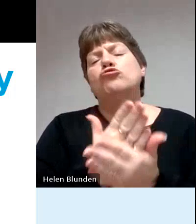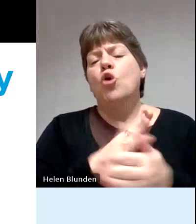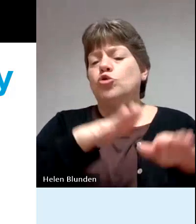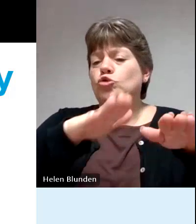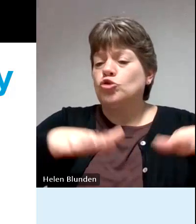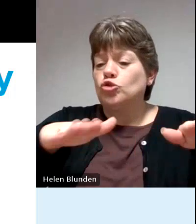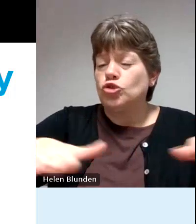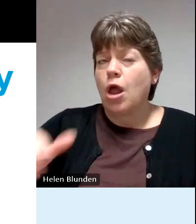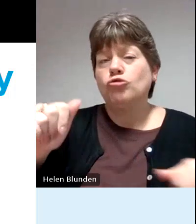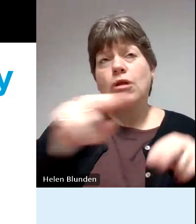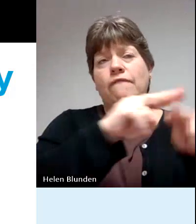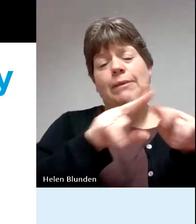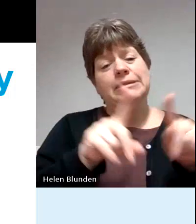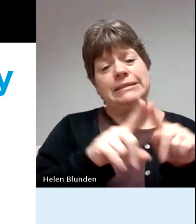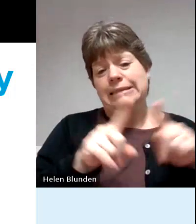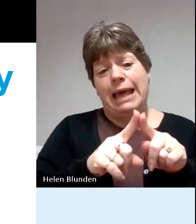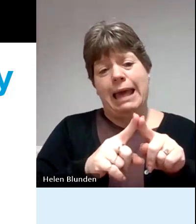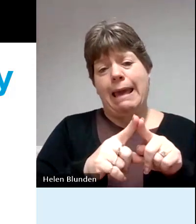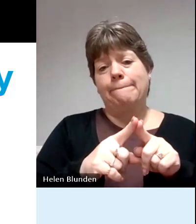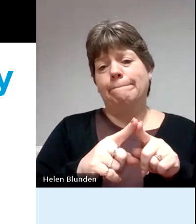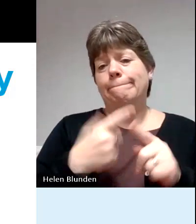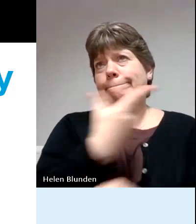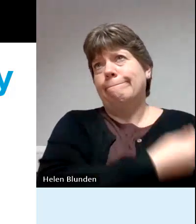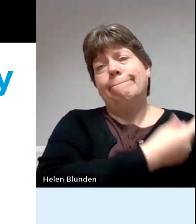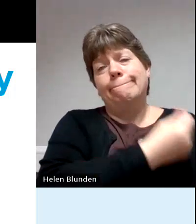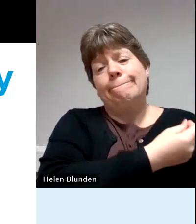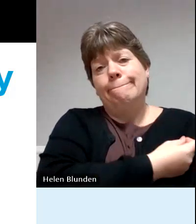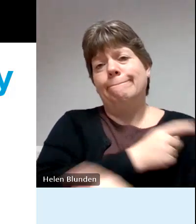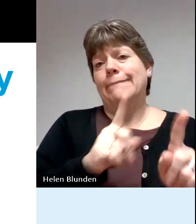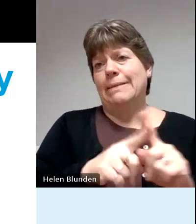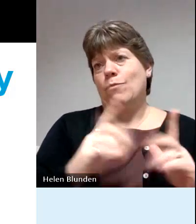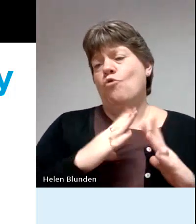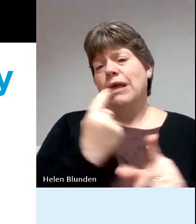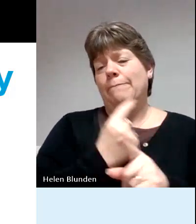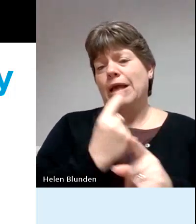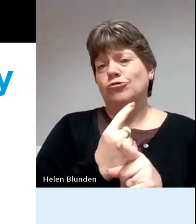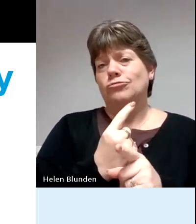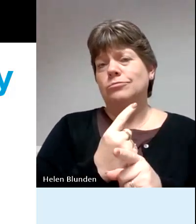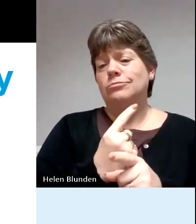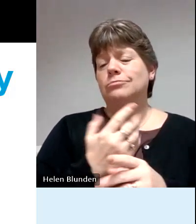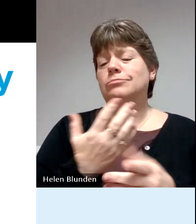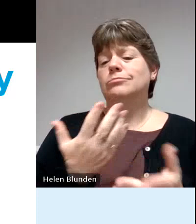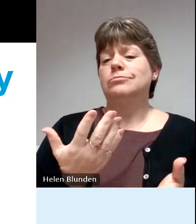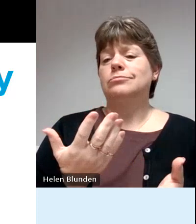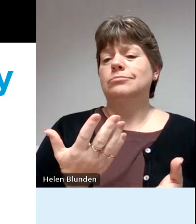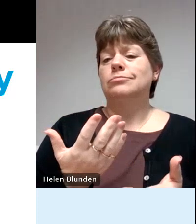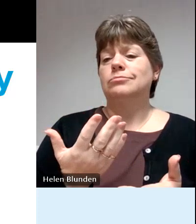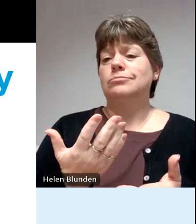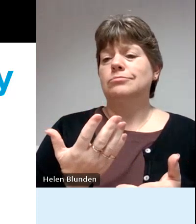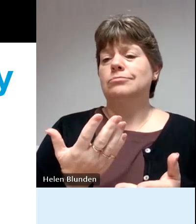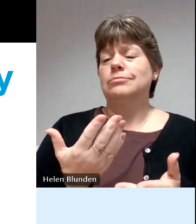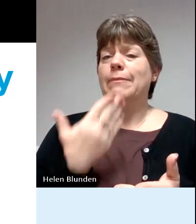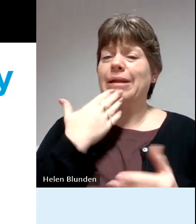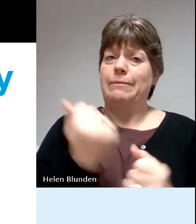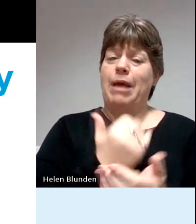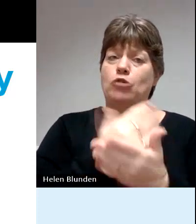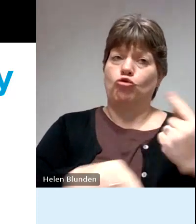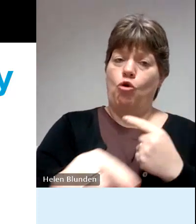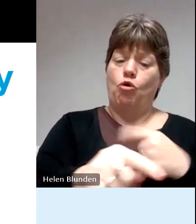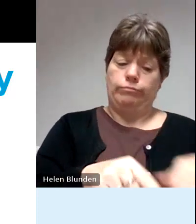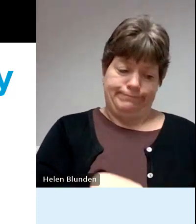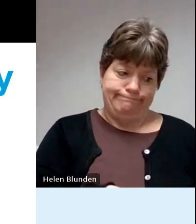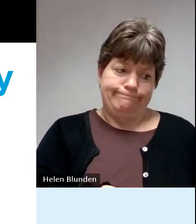in your families, again with the same caveats that I've just mentioned, accept the childhood